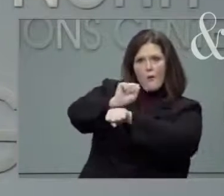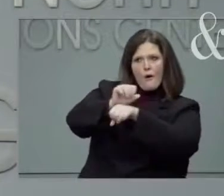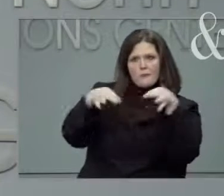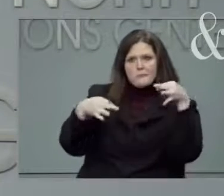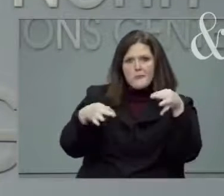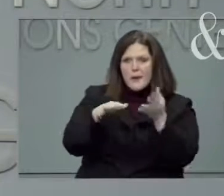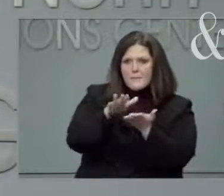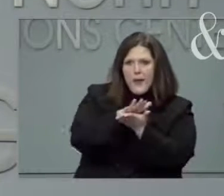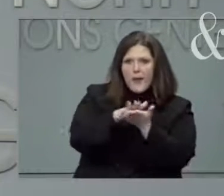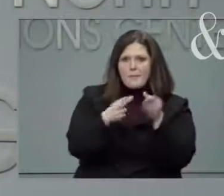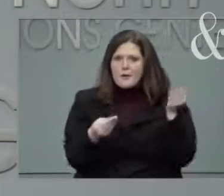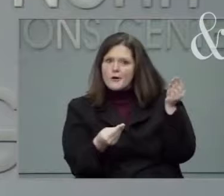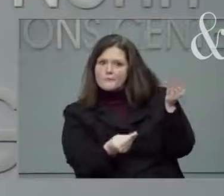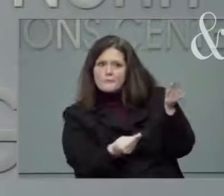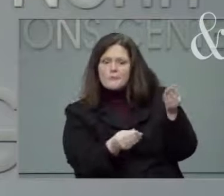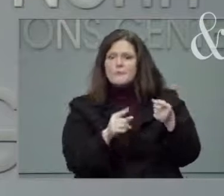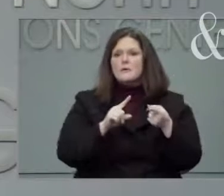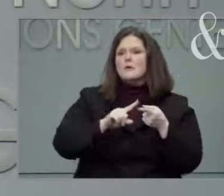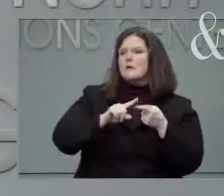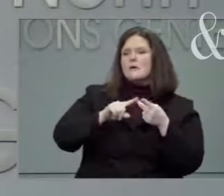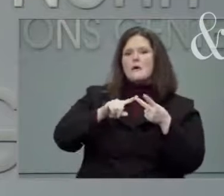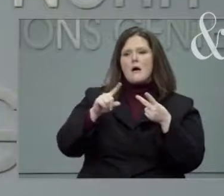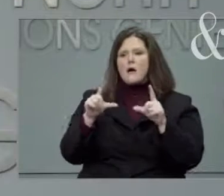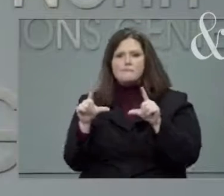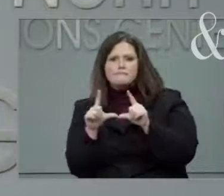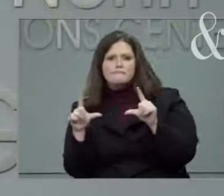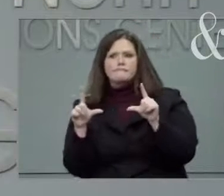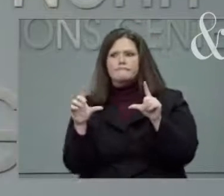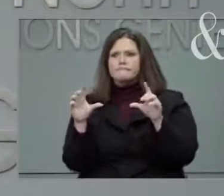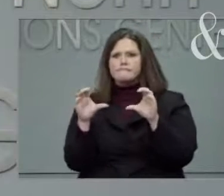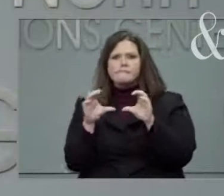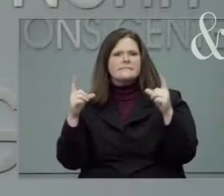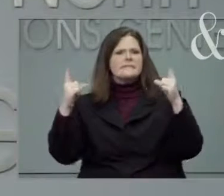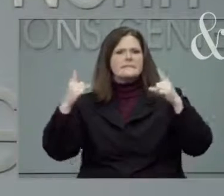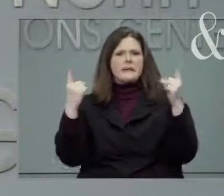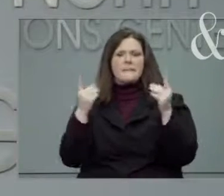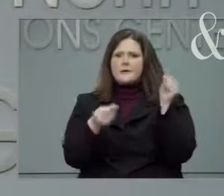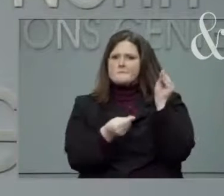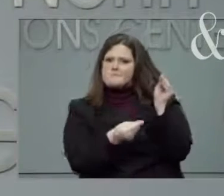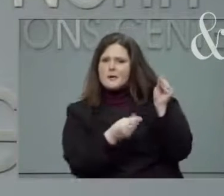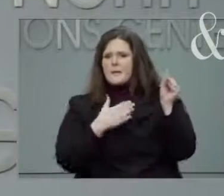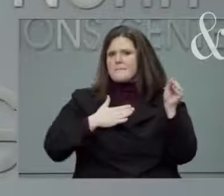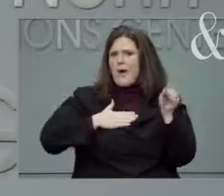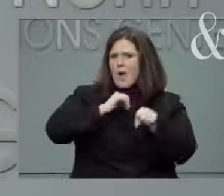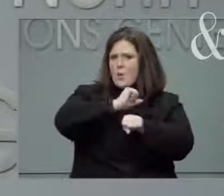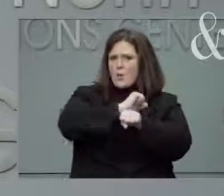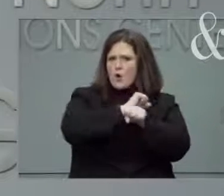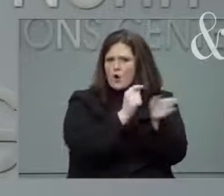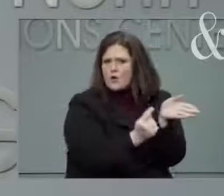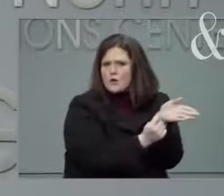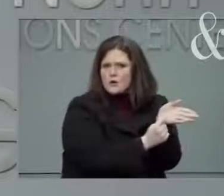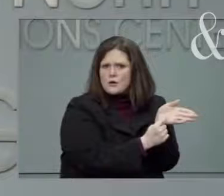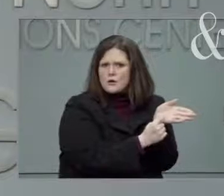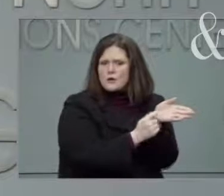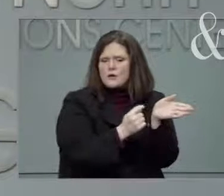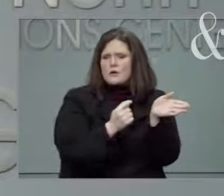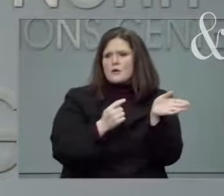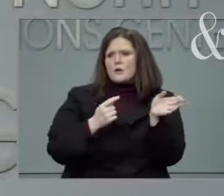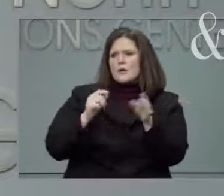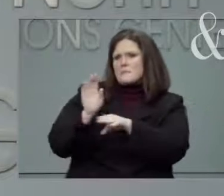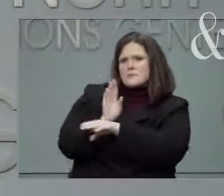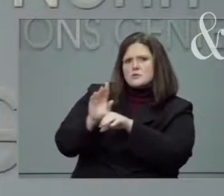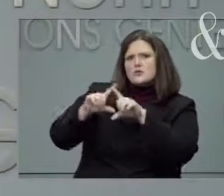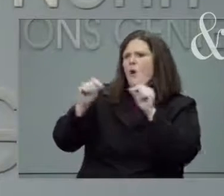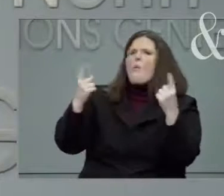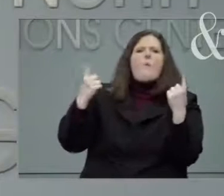the provider doing the kinds of things you all are talking about, but individuals who are showing up and saying, I work in this field or that field?